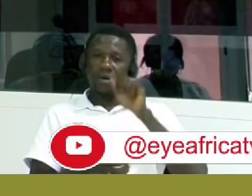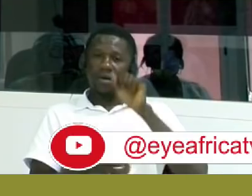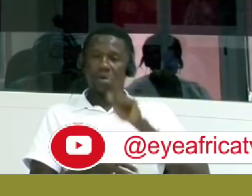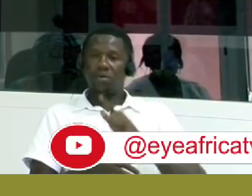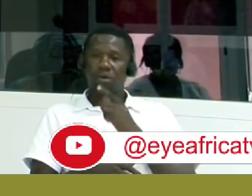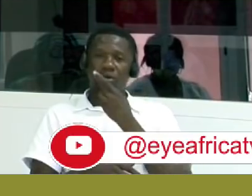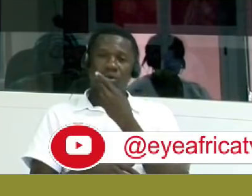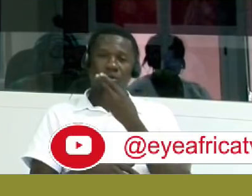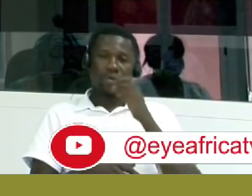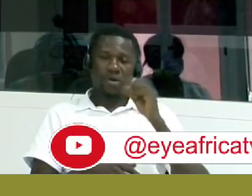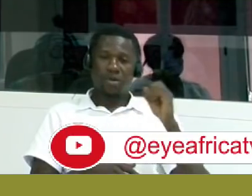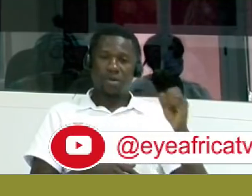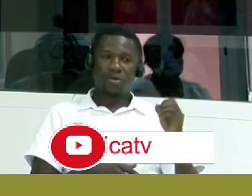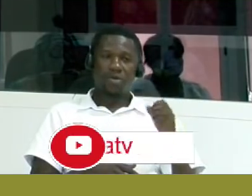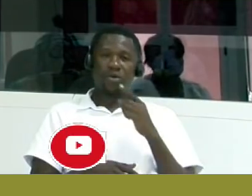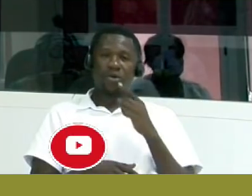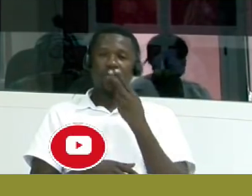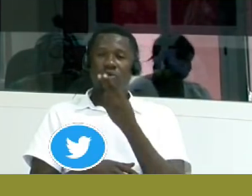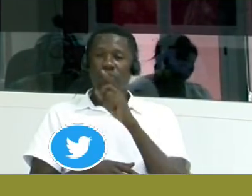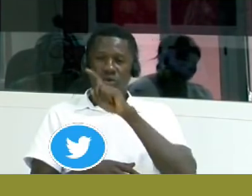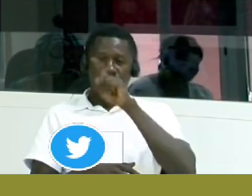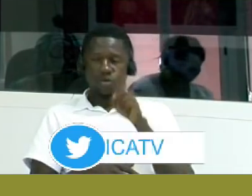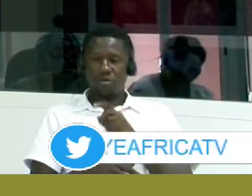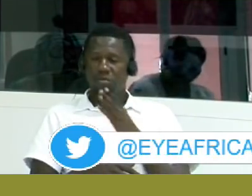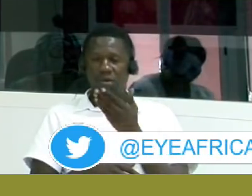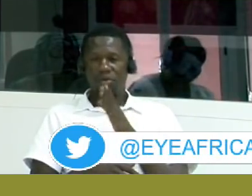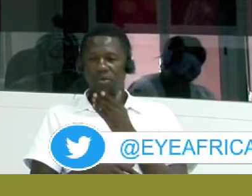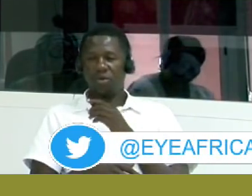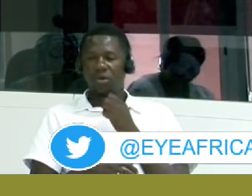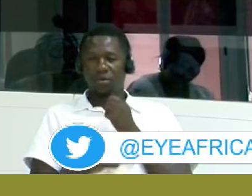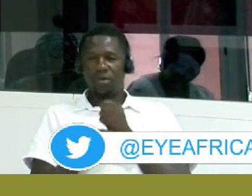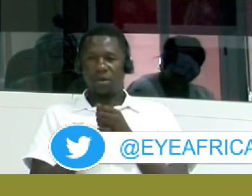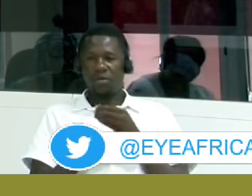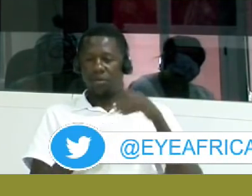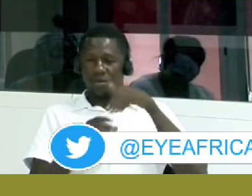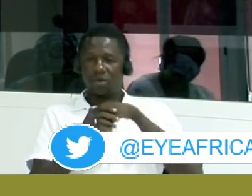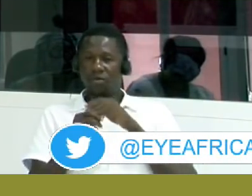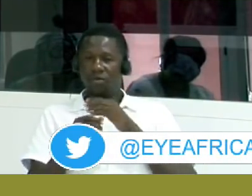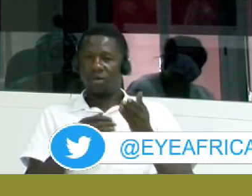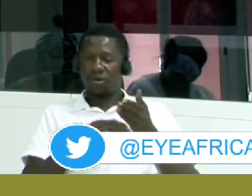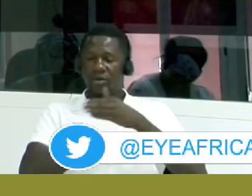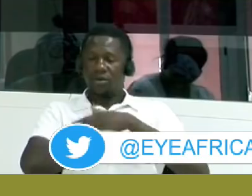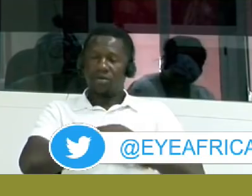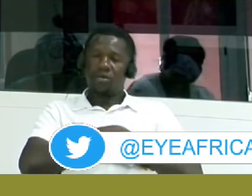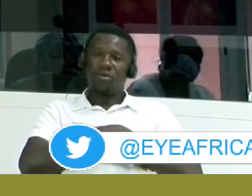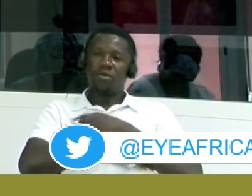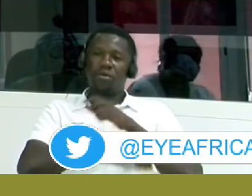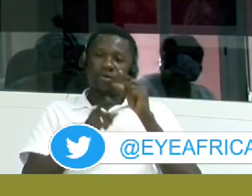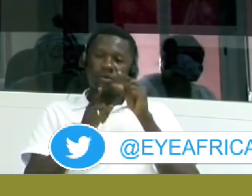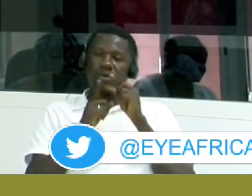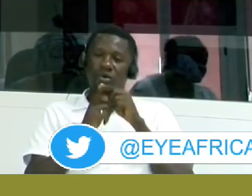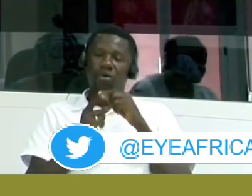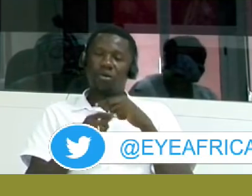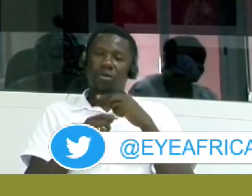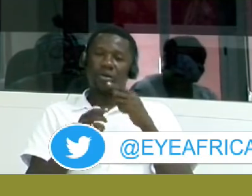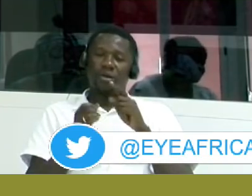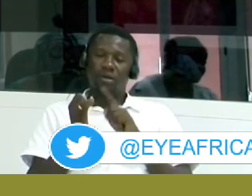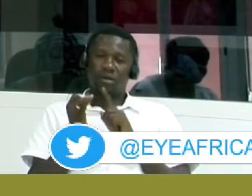2000, just two questions, maybe you can make them part of your closing remarks. And that is,